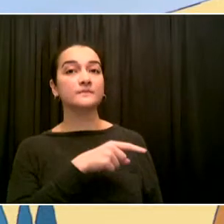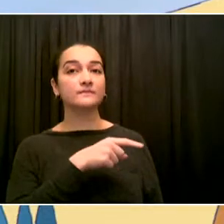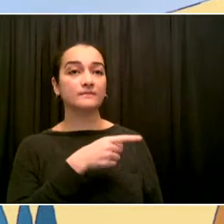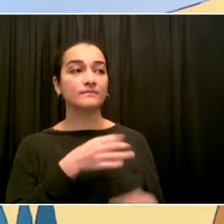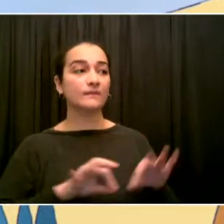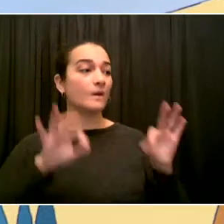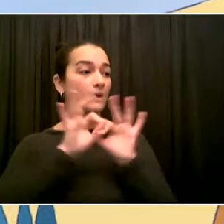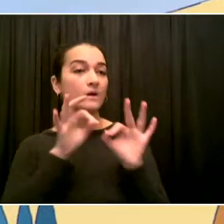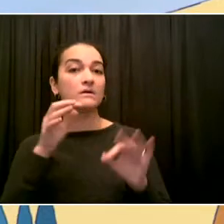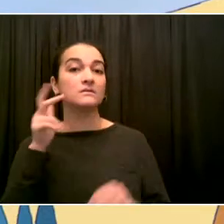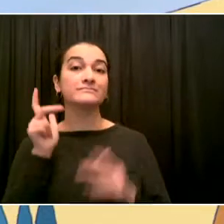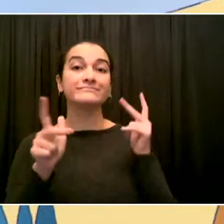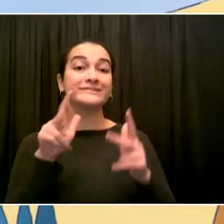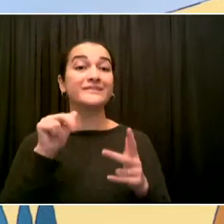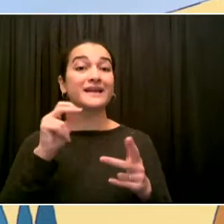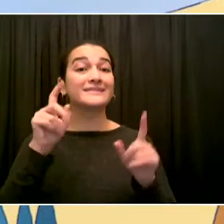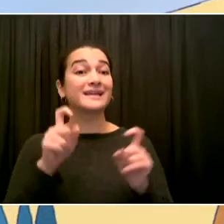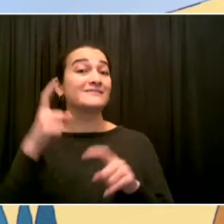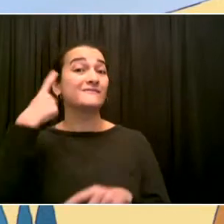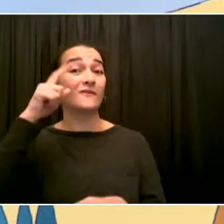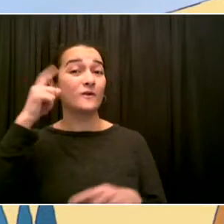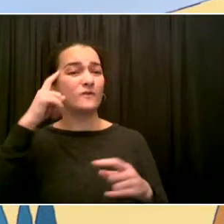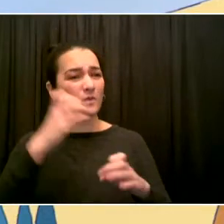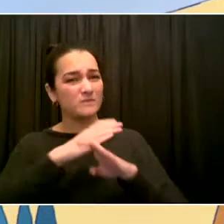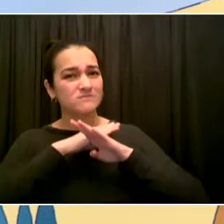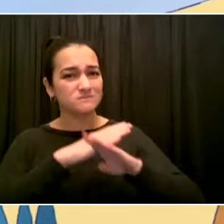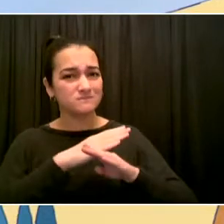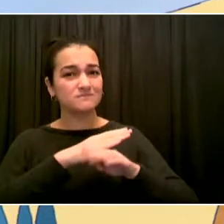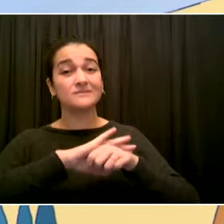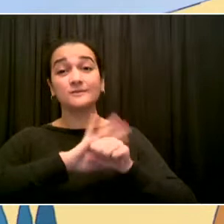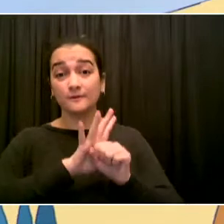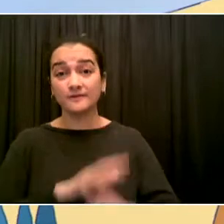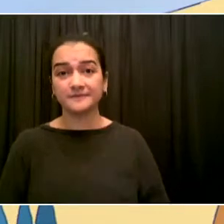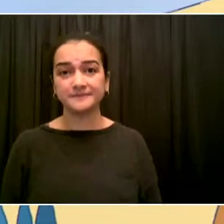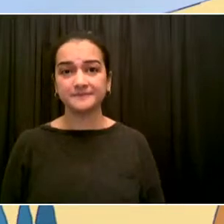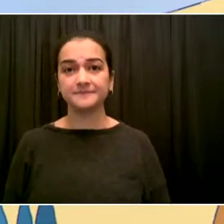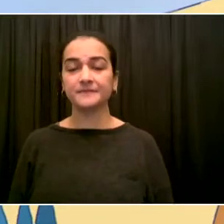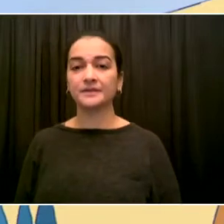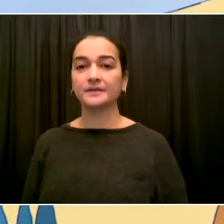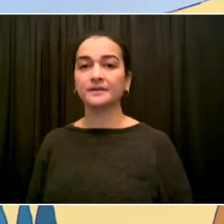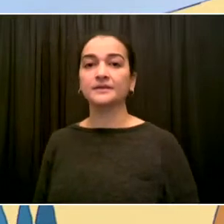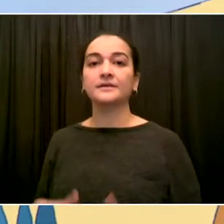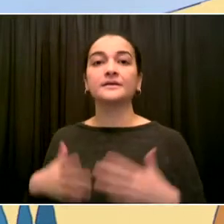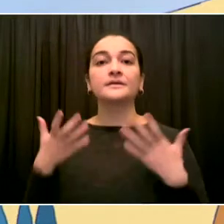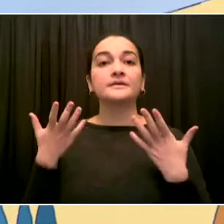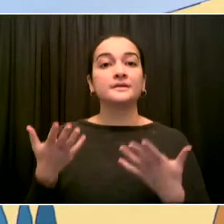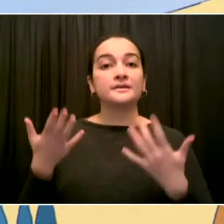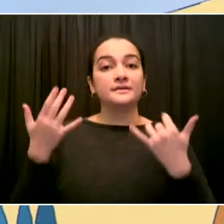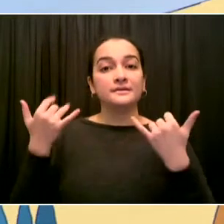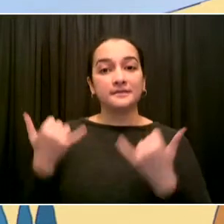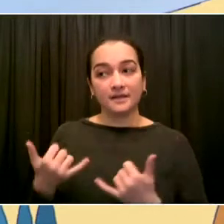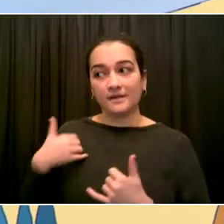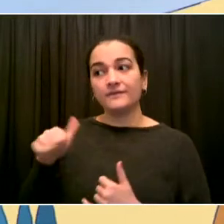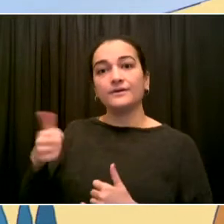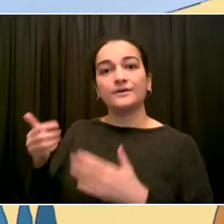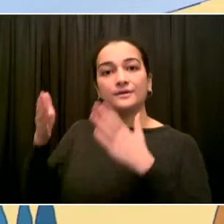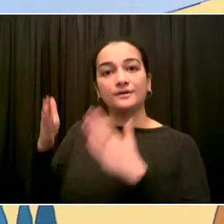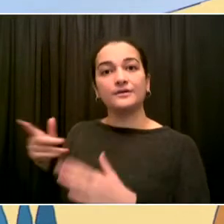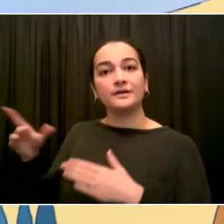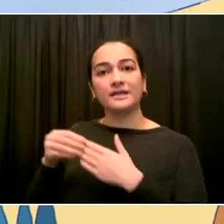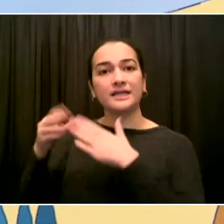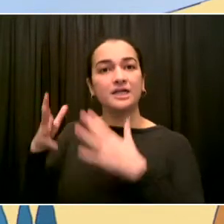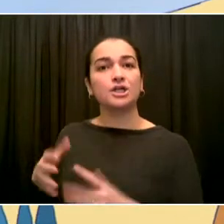leader, because one of the great stories of the fight against COVID has been what community organizations have done to reach